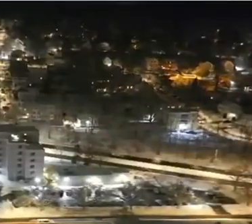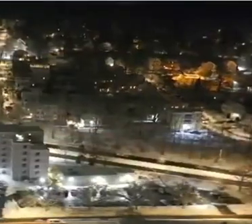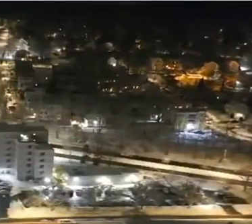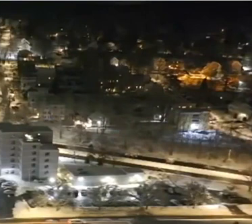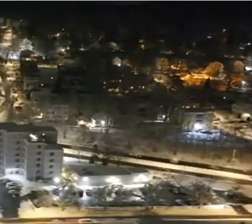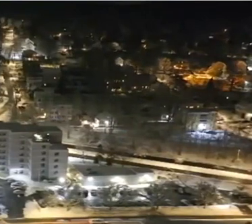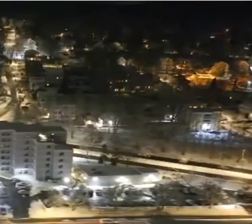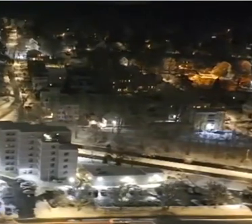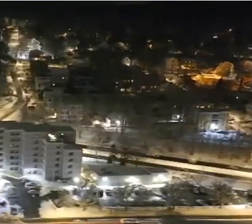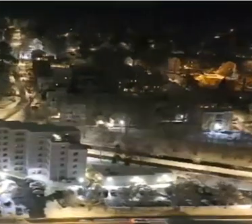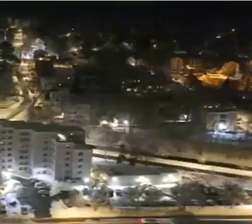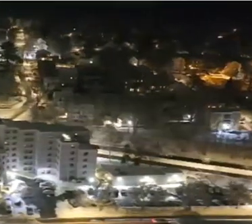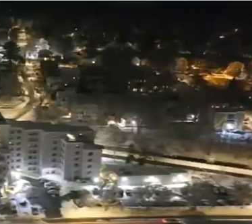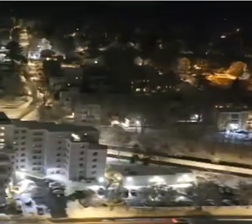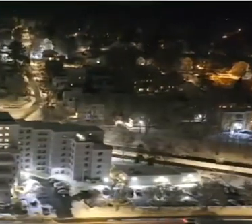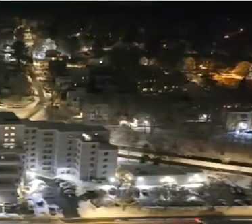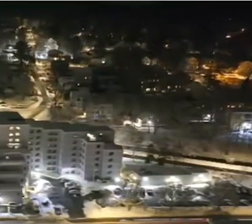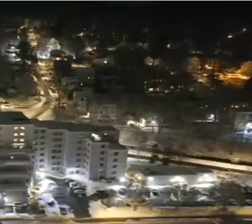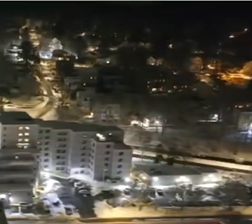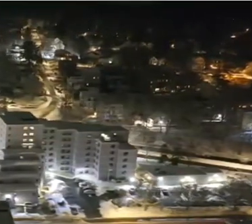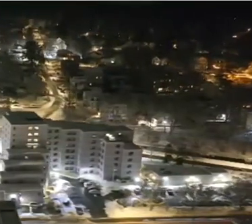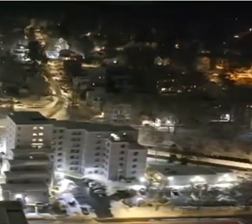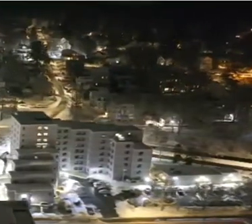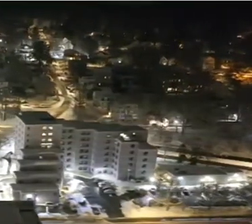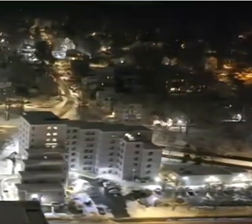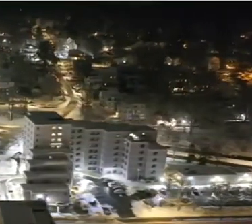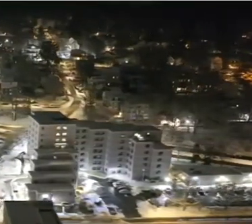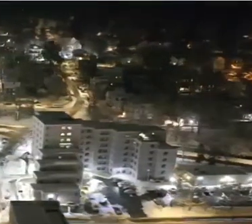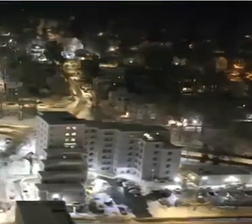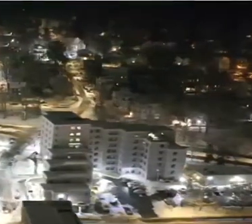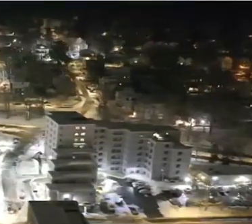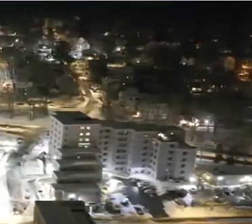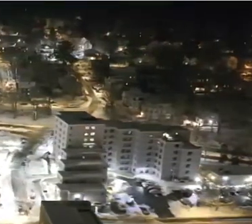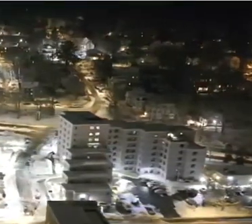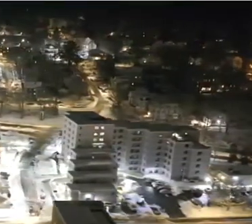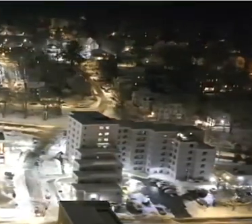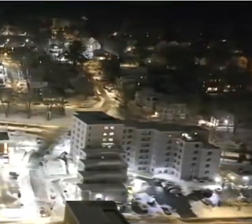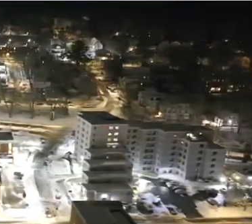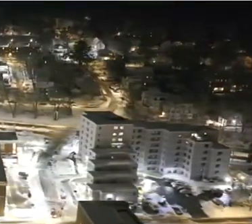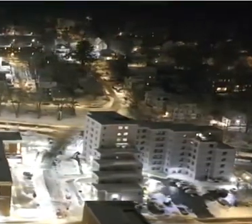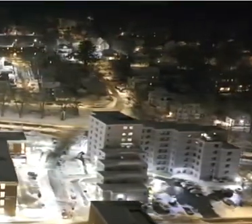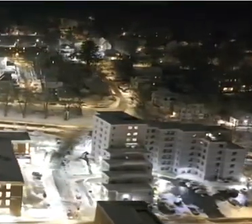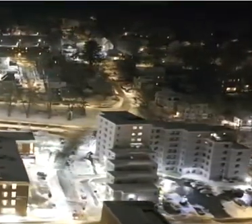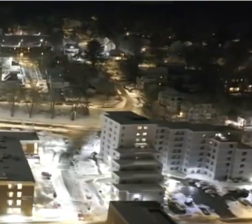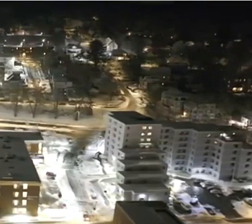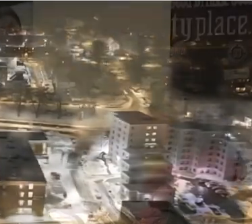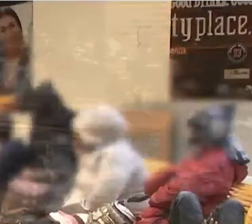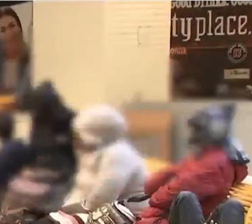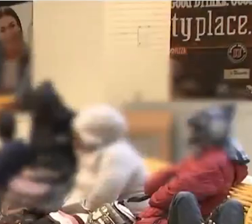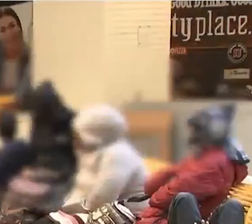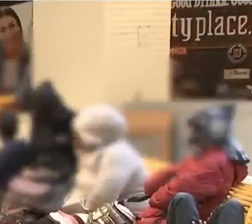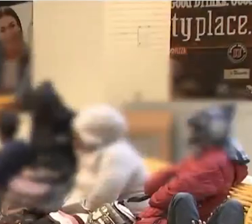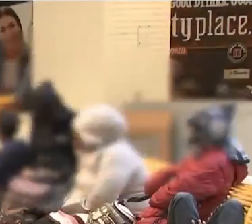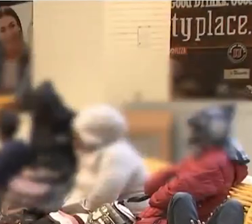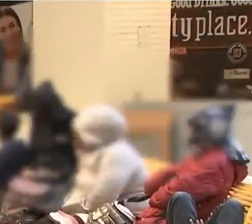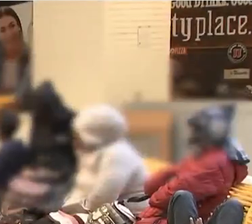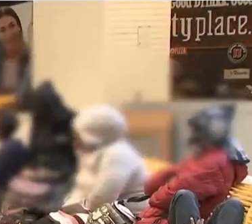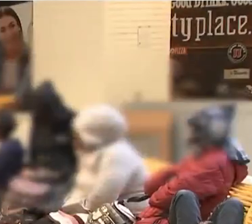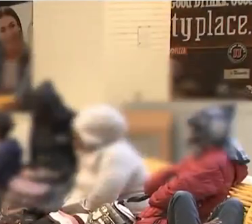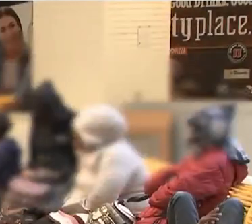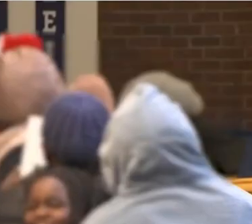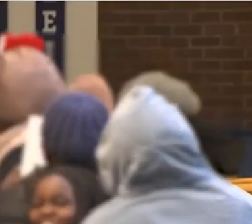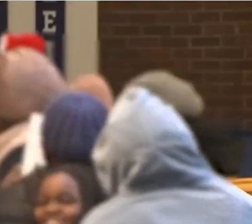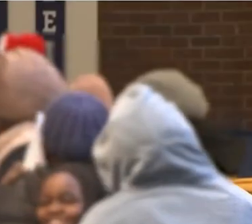in October, Healey filed major housing legislation. Her bill is up for a public hearing tomorrow. Right now, the governor looks